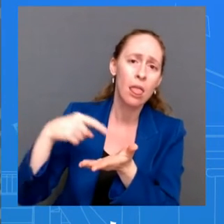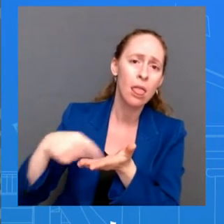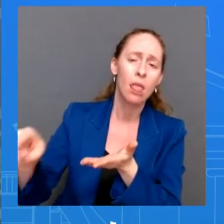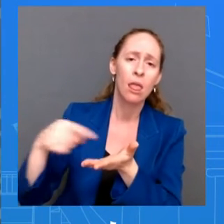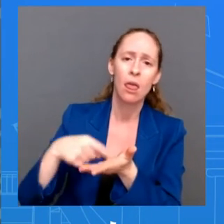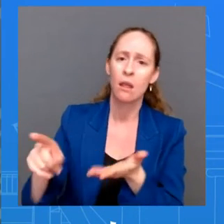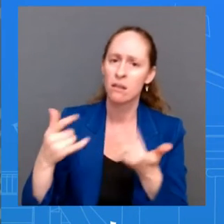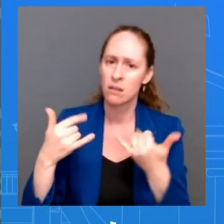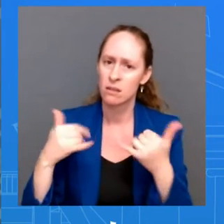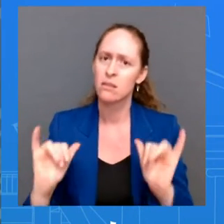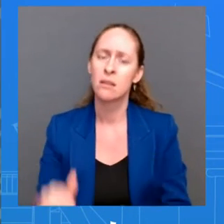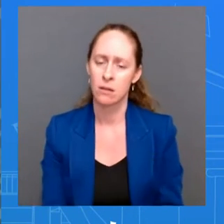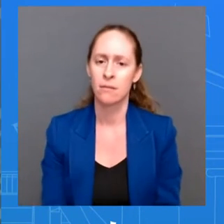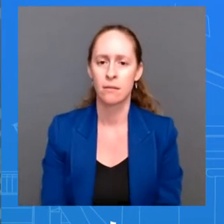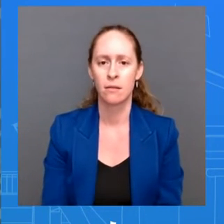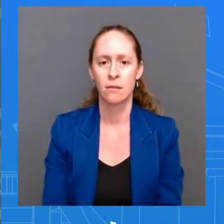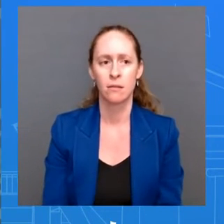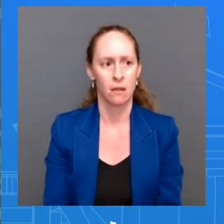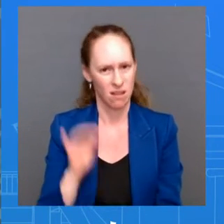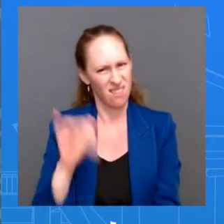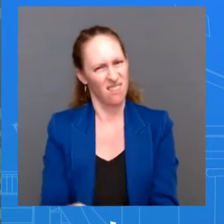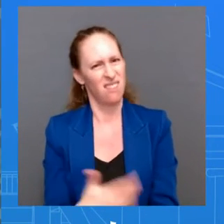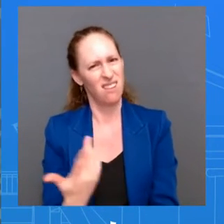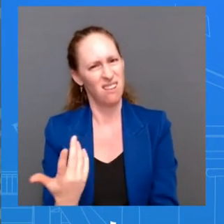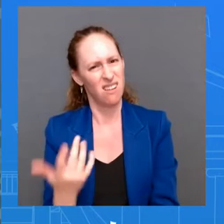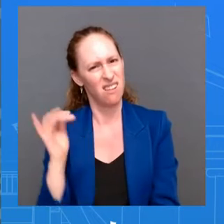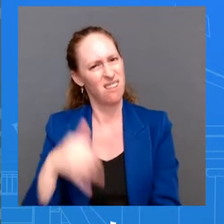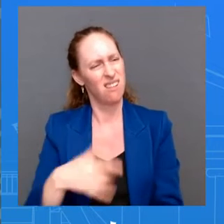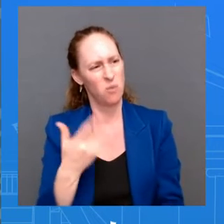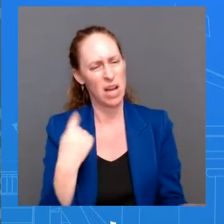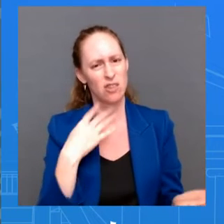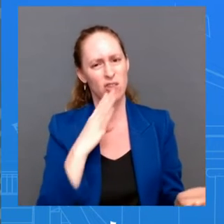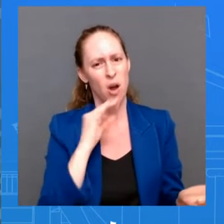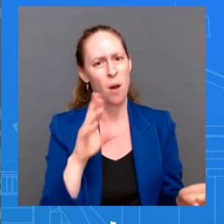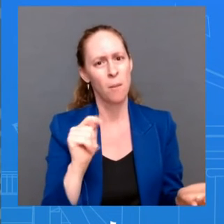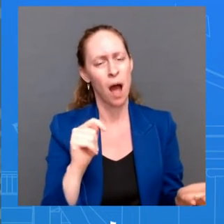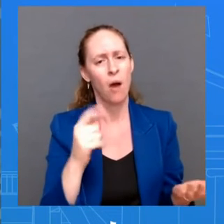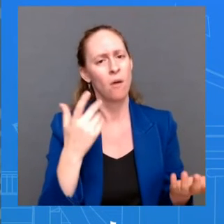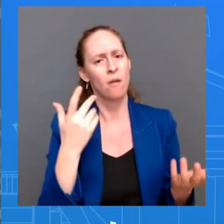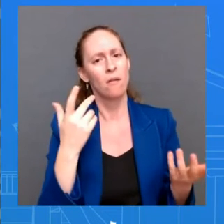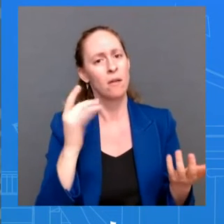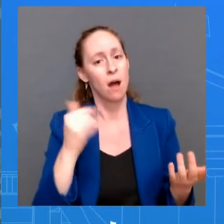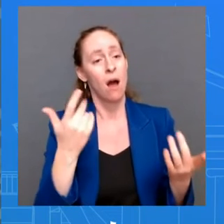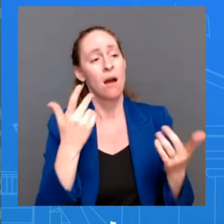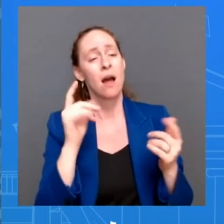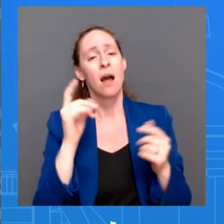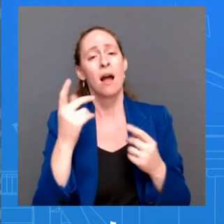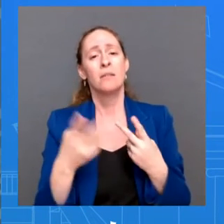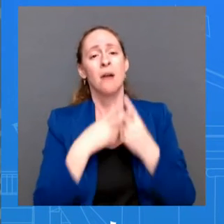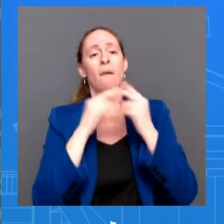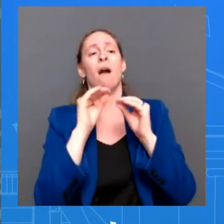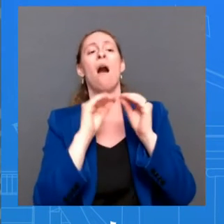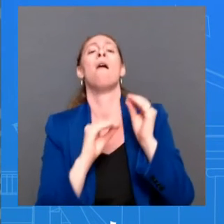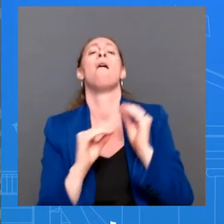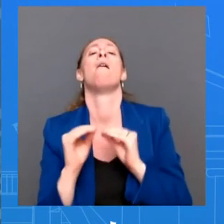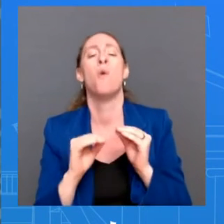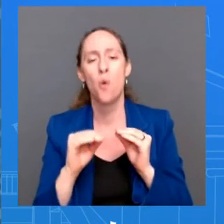relief to families, to seniors. It's going to go a long way. Again, this is a historic piece of legislation, and